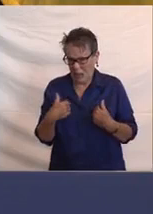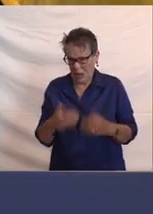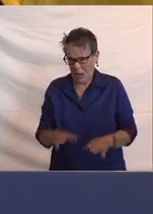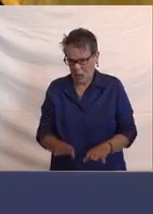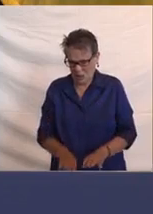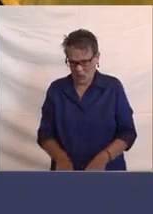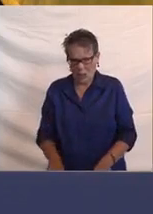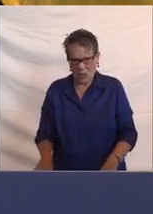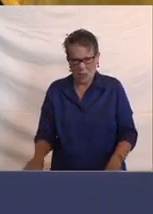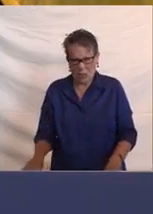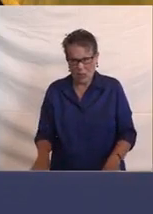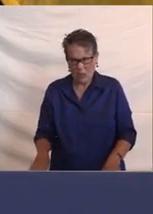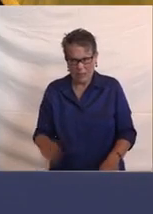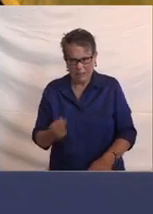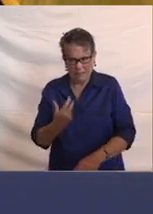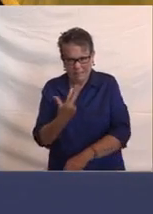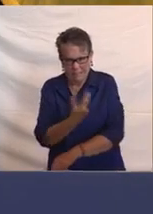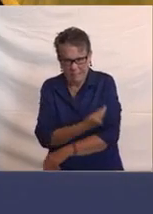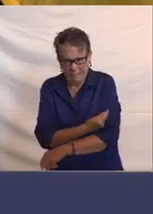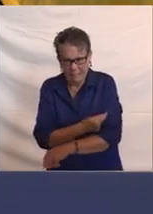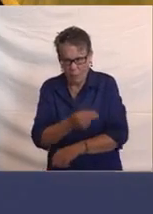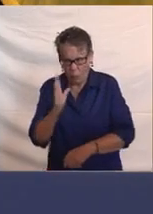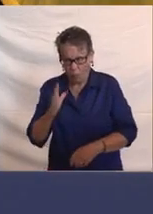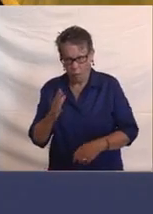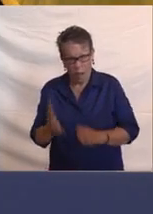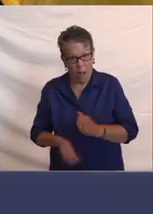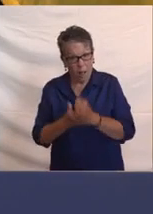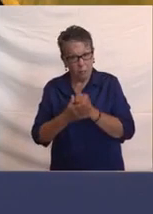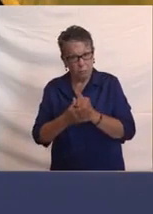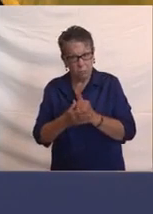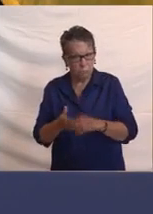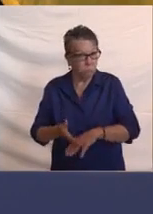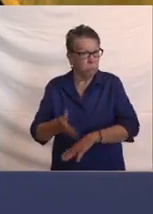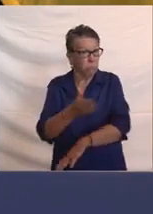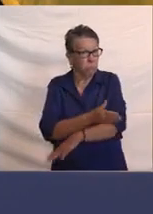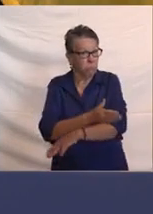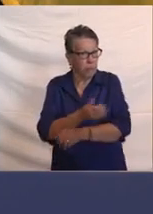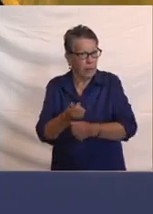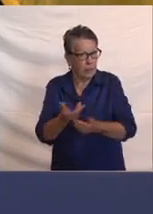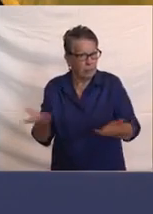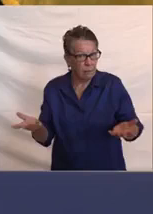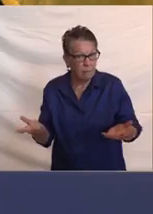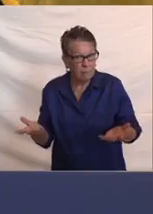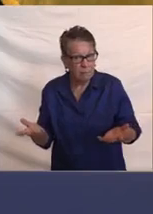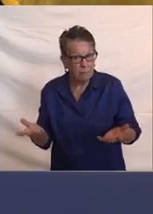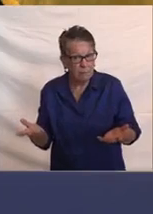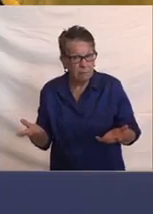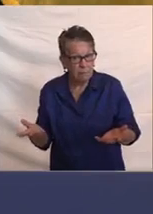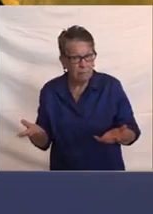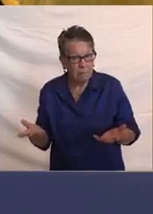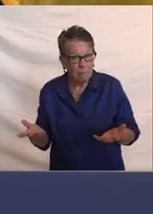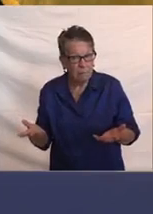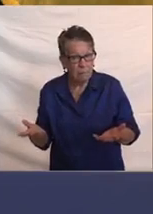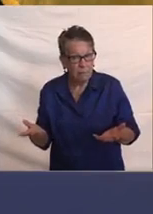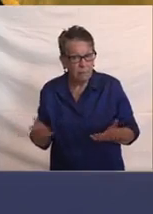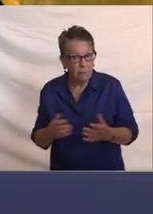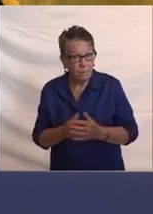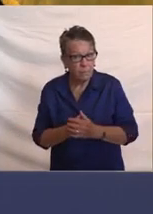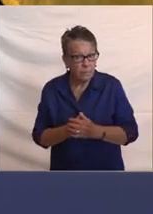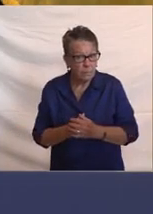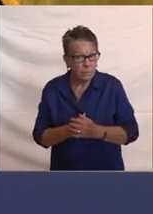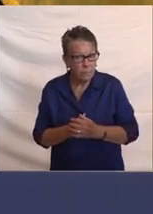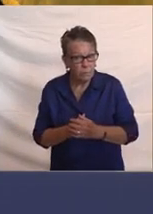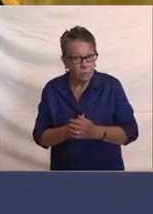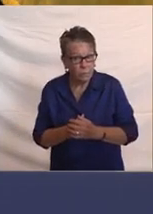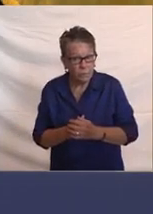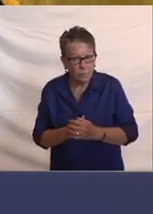make? And then finally, with regard to the child care settings, any of us who have had kids,